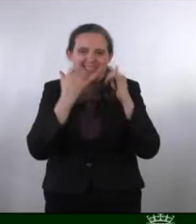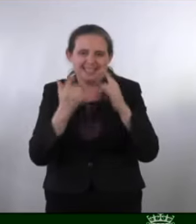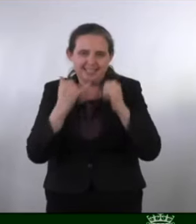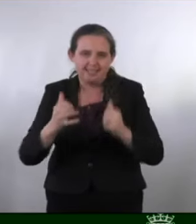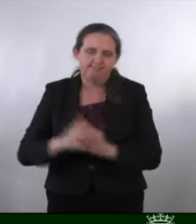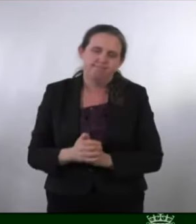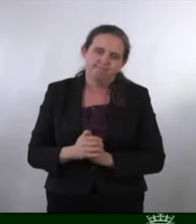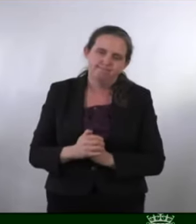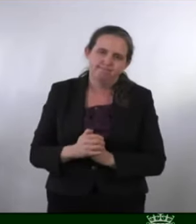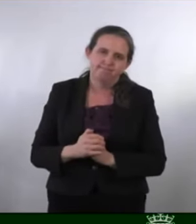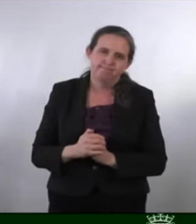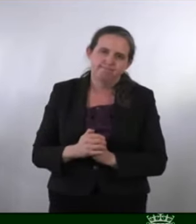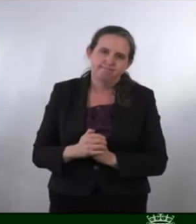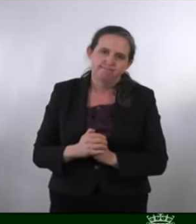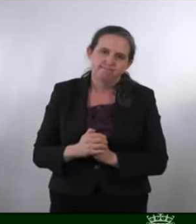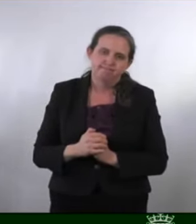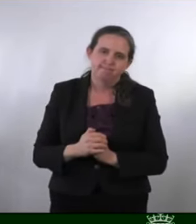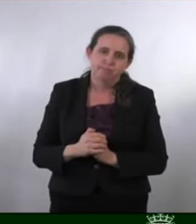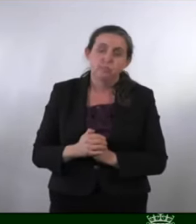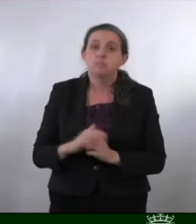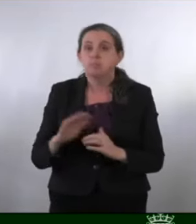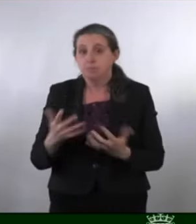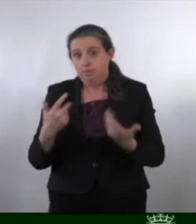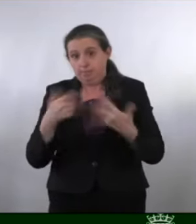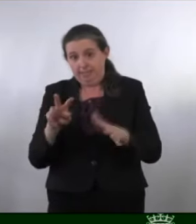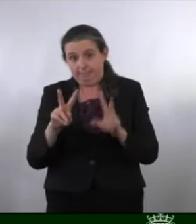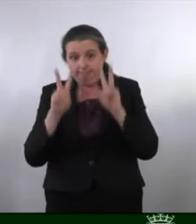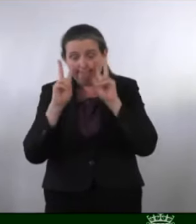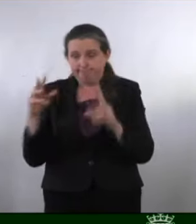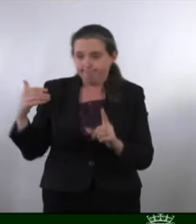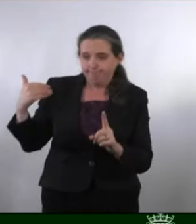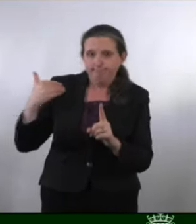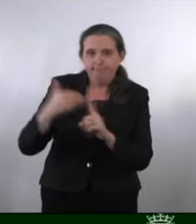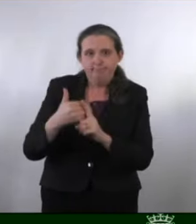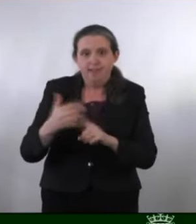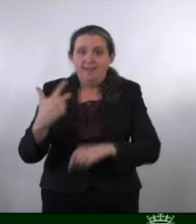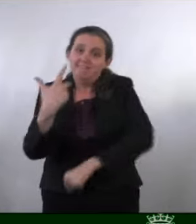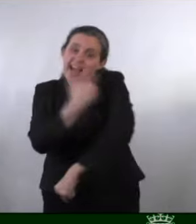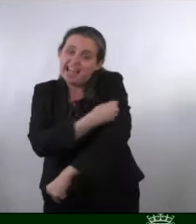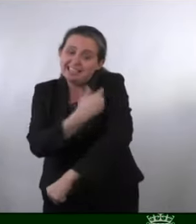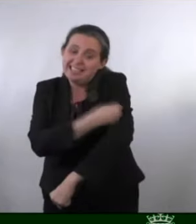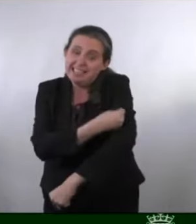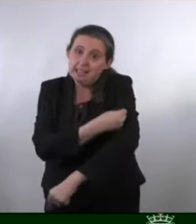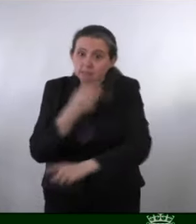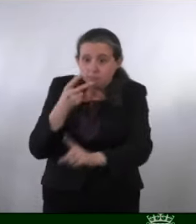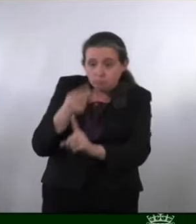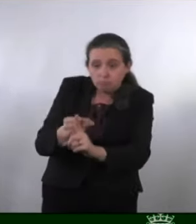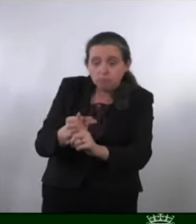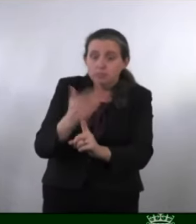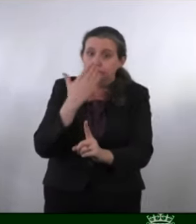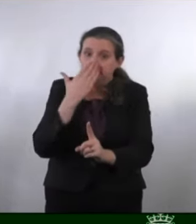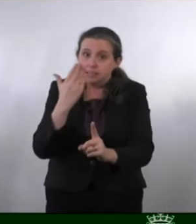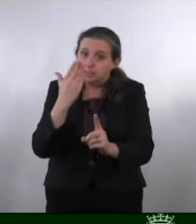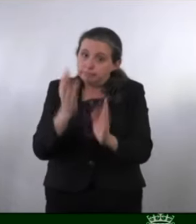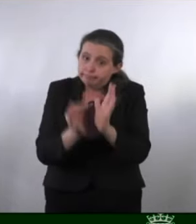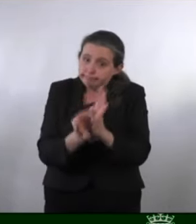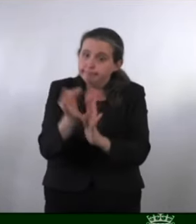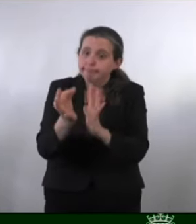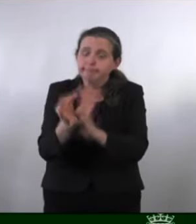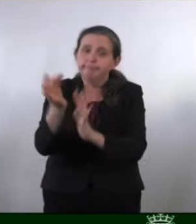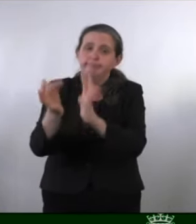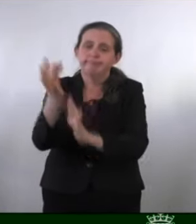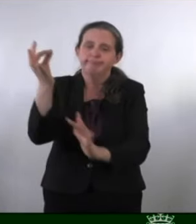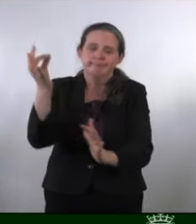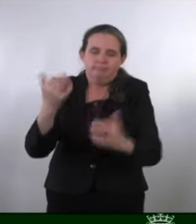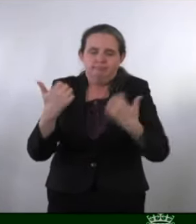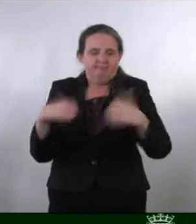hopeful advance of all is how vaccines are now edging ever closer to liberating us from the